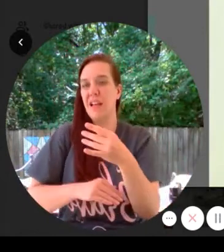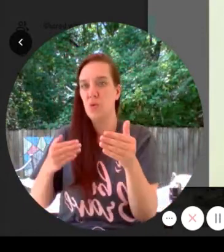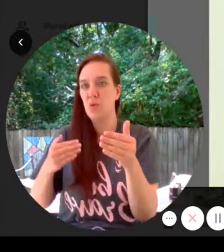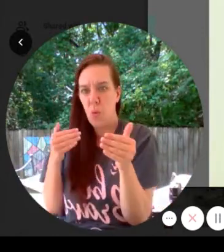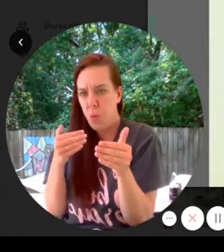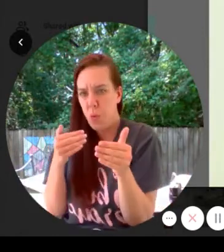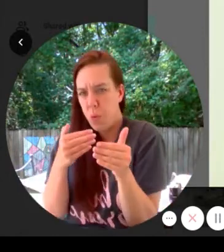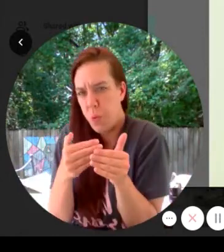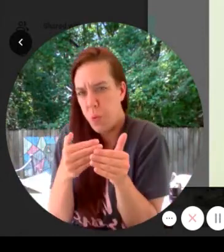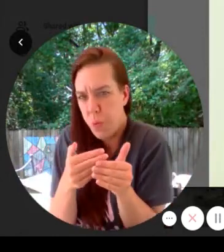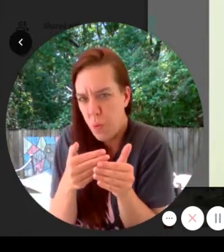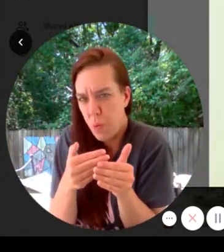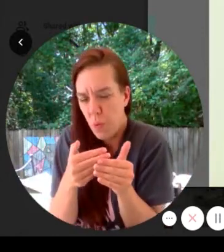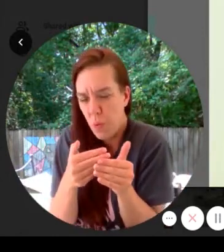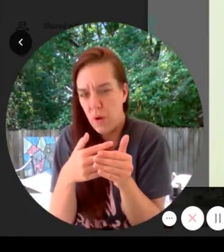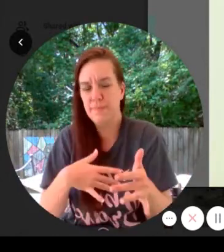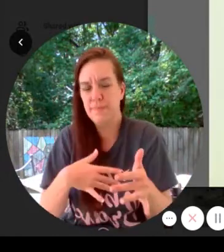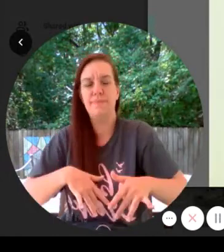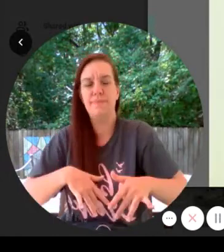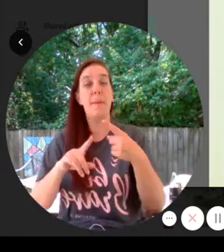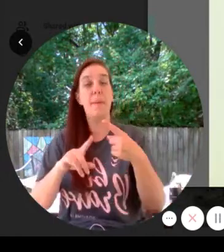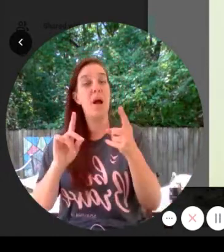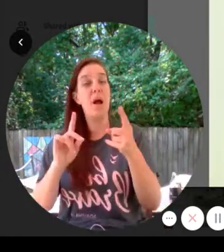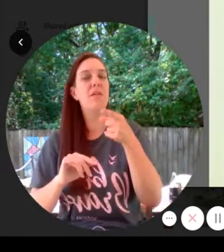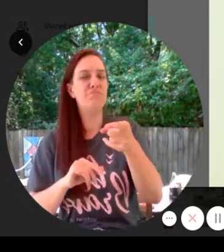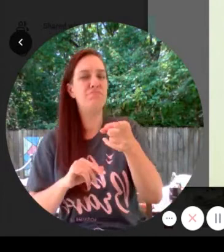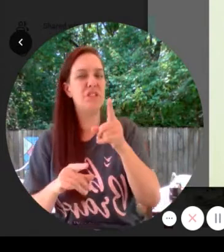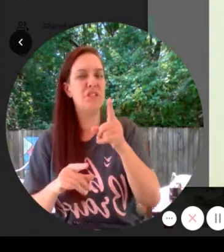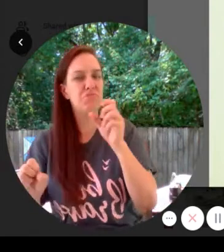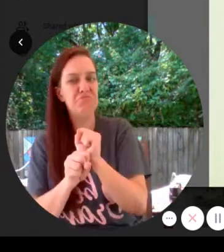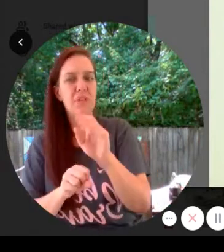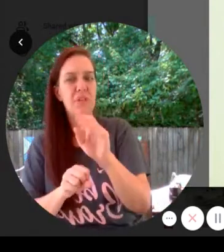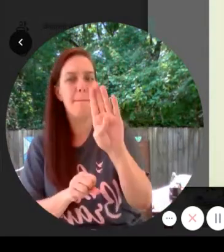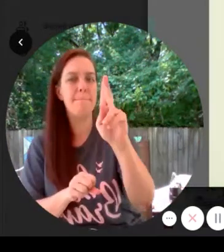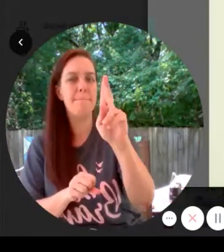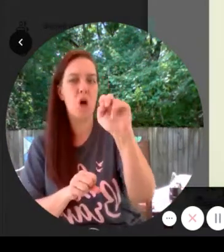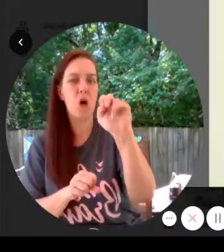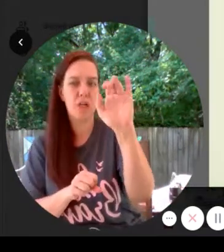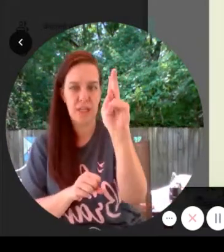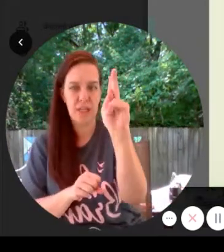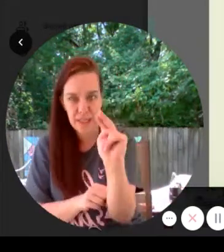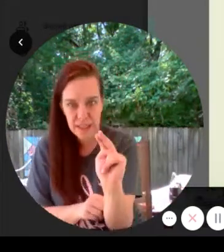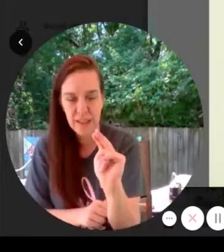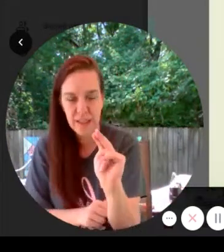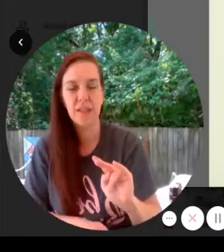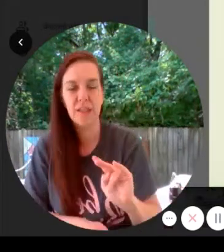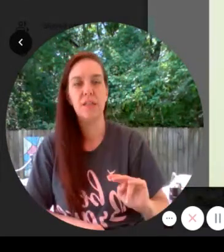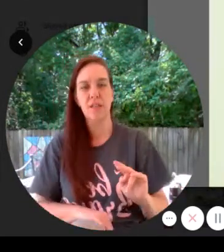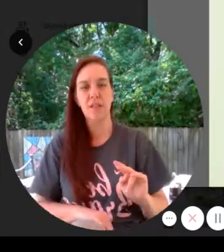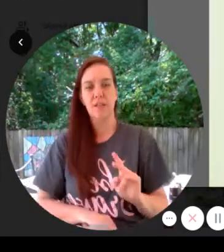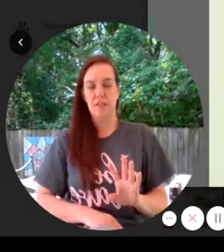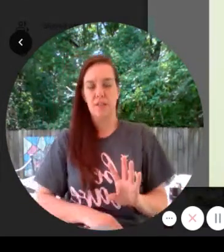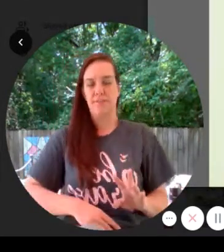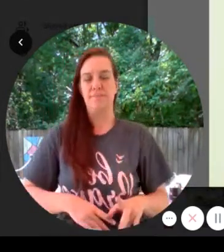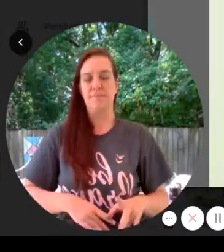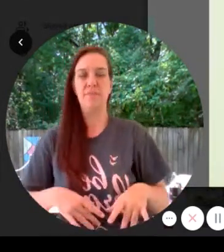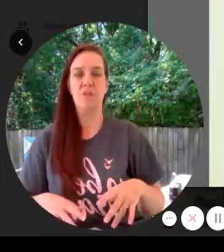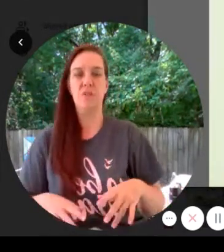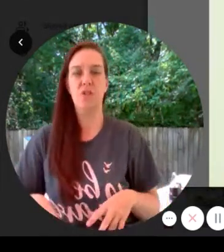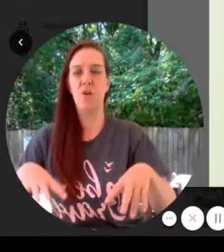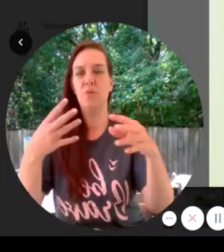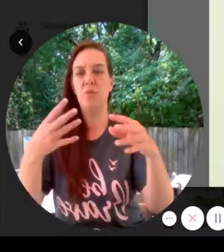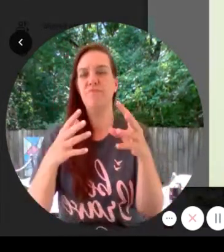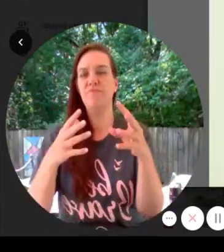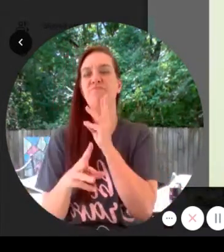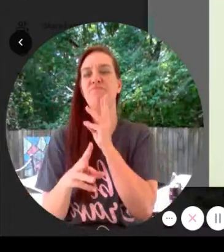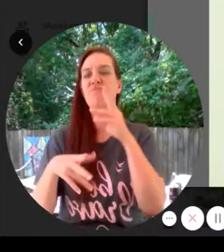Barkin. He had a perfect attendance record to maintain, and so he shook the water off his